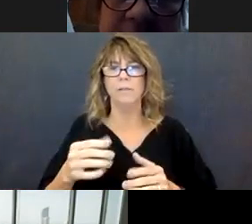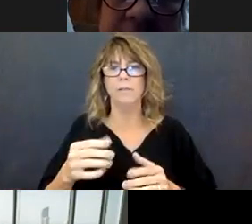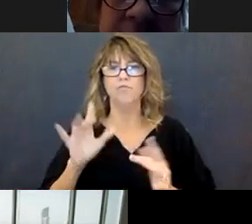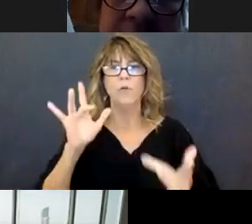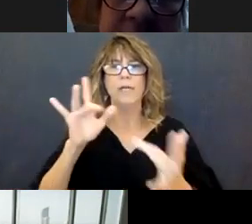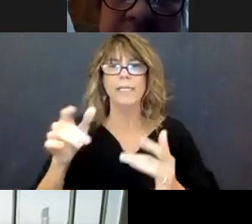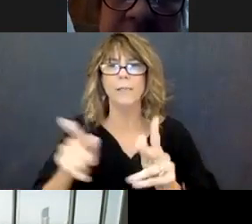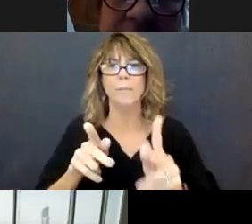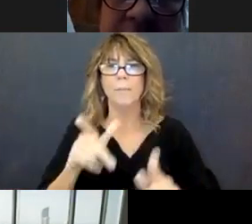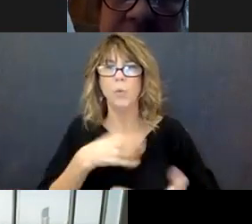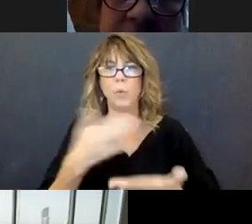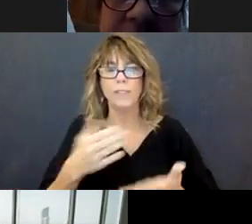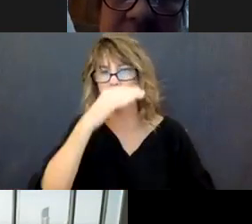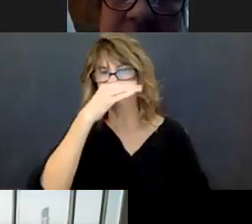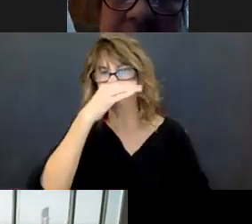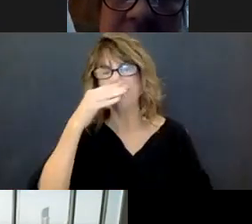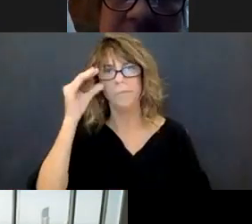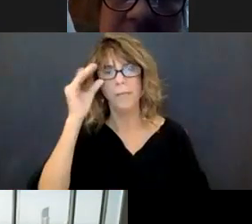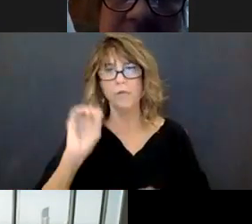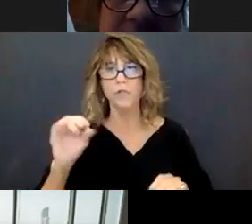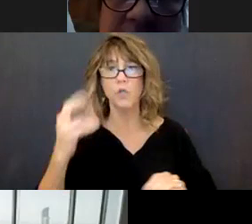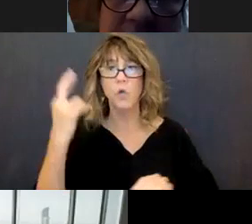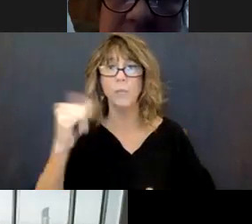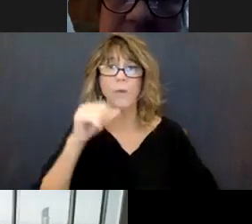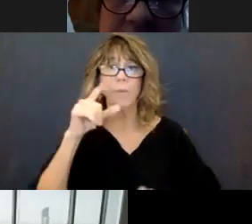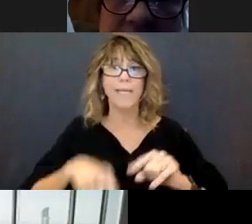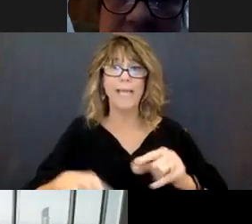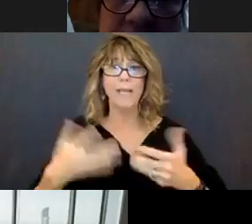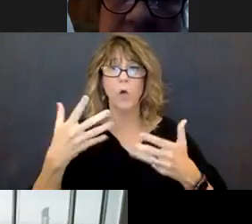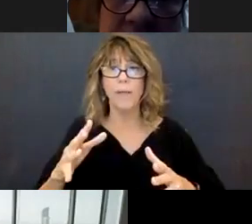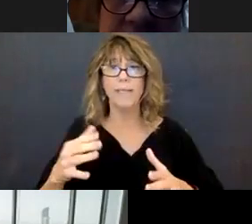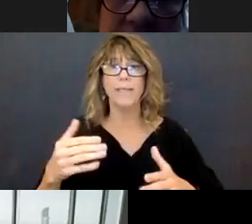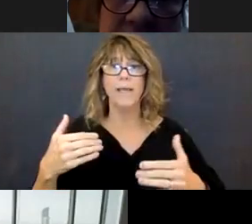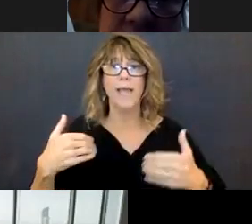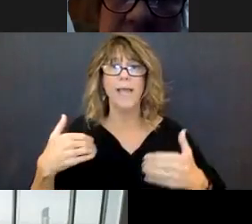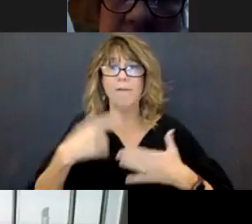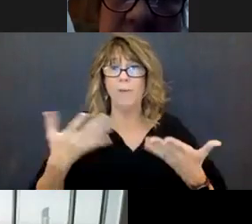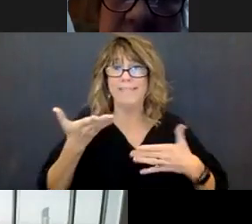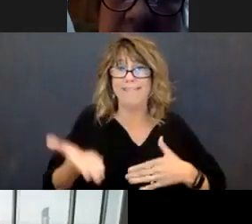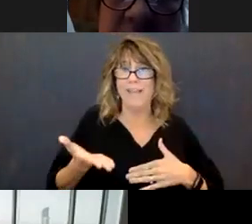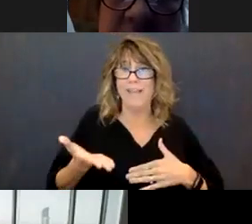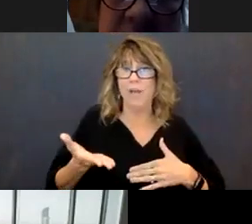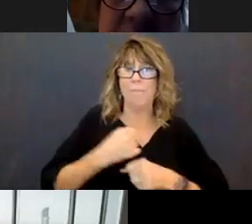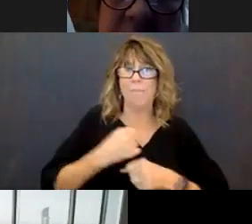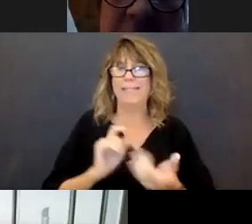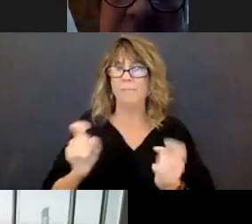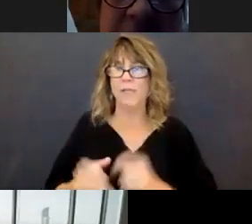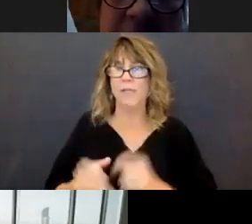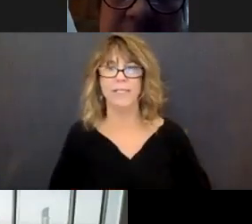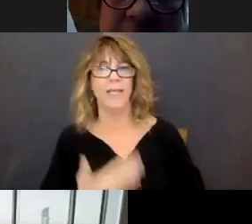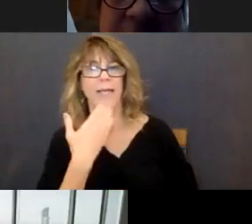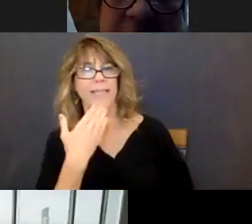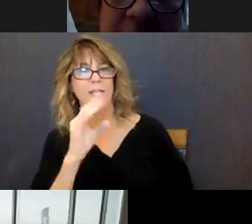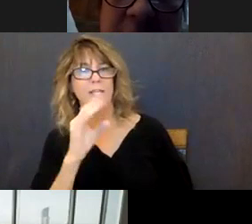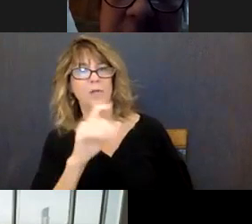leveraging what's already existing for these changes. Thank you, Colleen. You make some very good points. In fact, there were some things that I